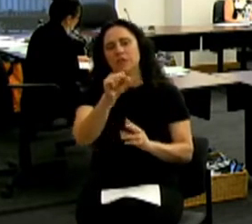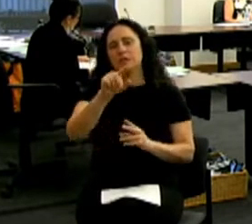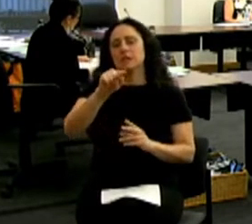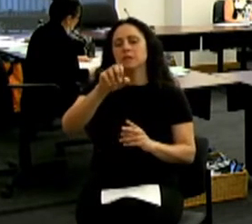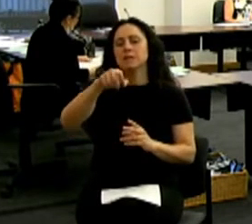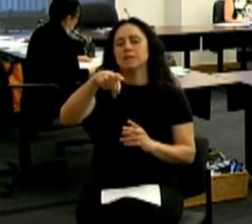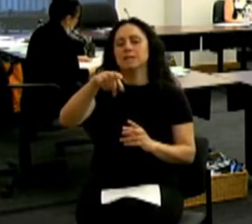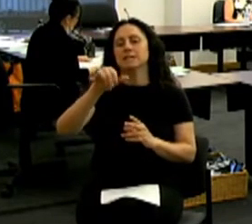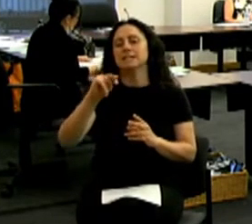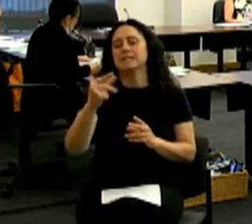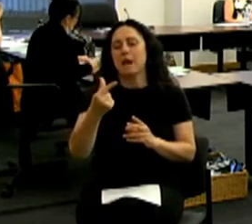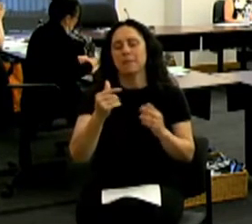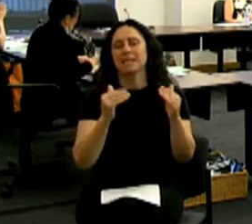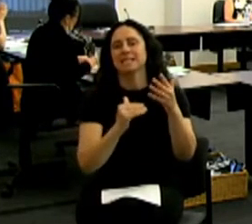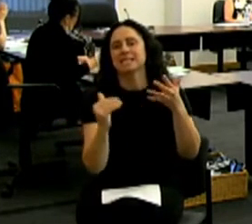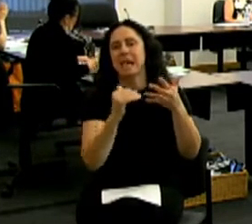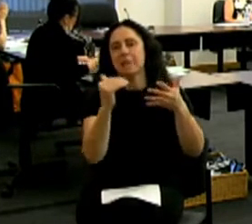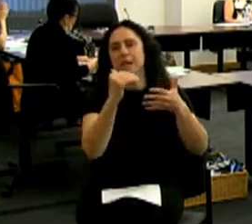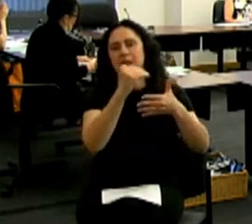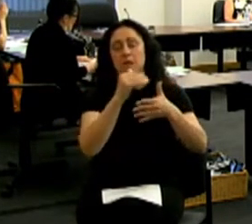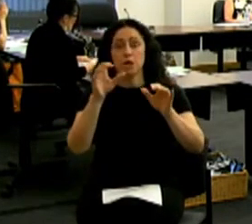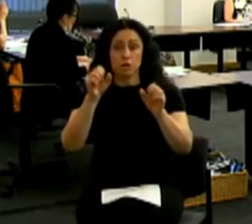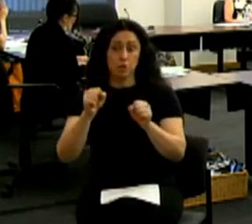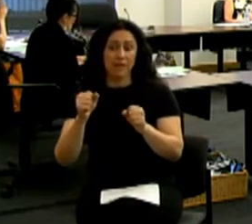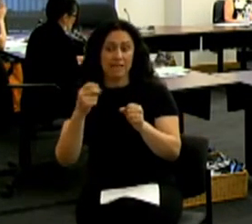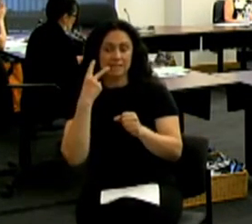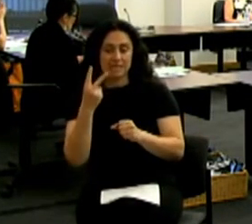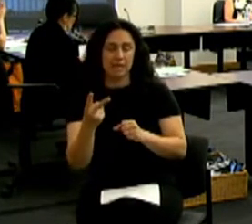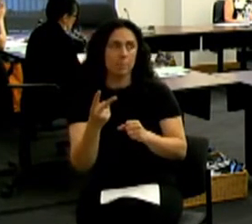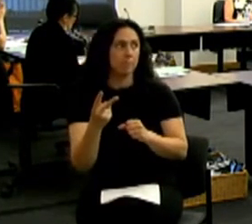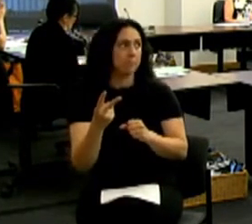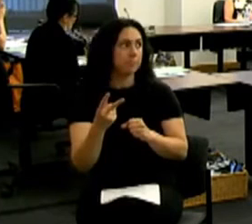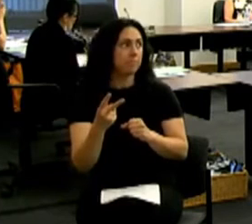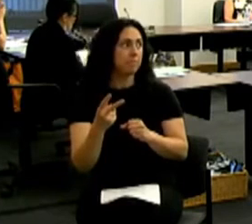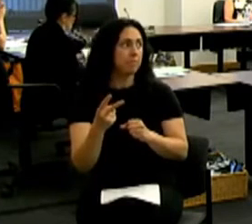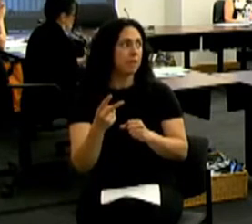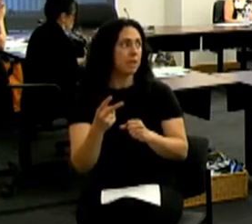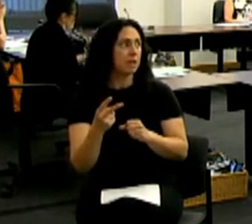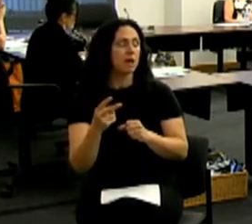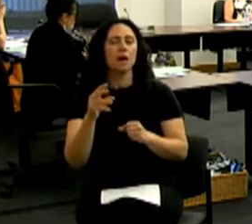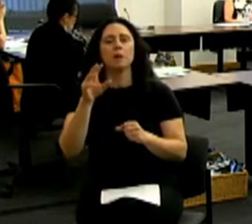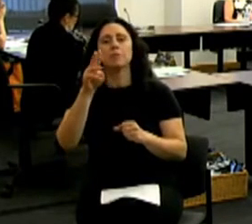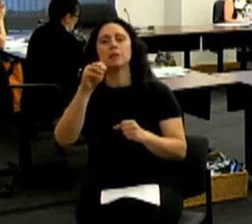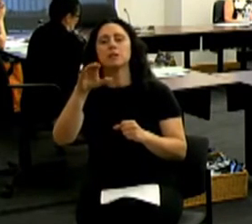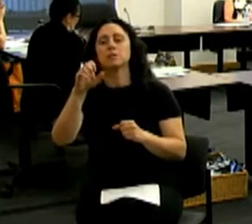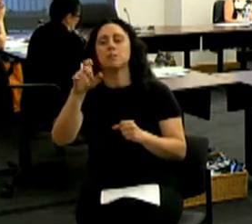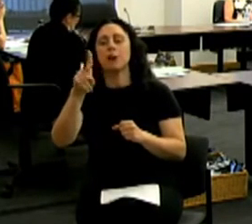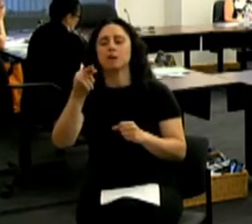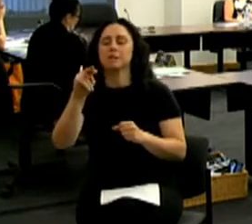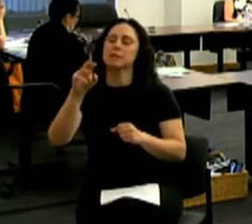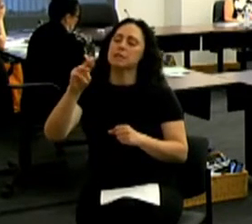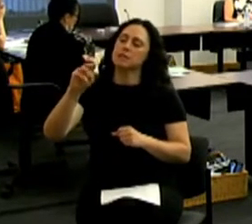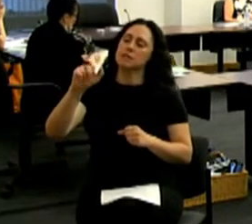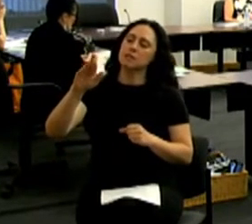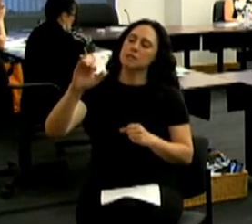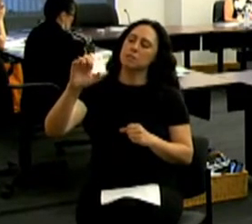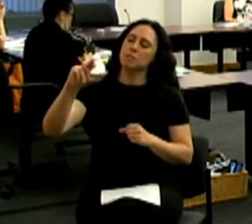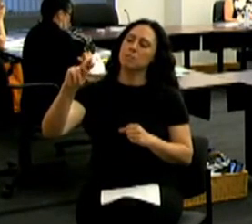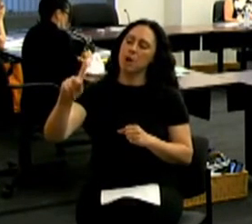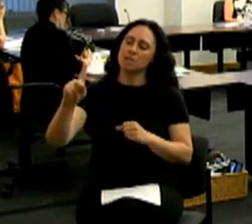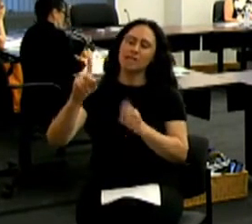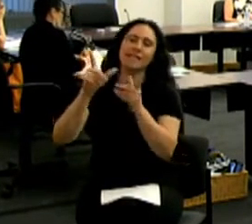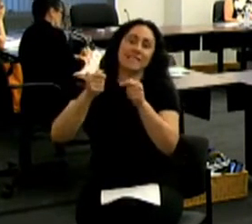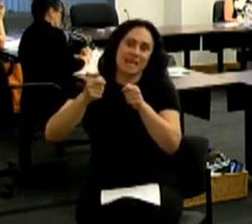Yeah. Yeah. And you can see it. Sorry, Bob Marsink just texted me. It's on page 86 of the